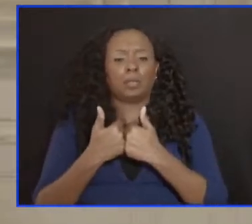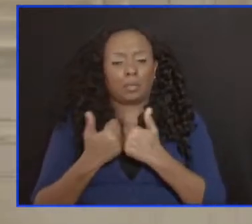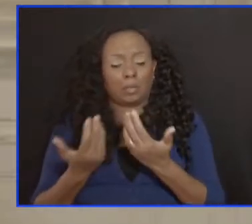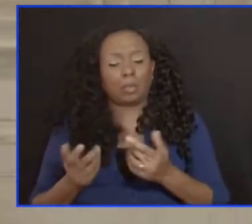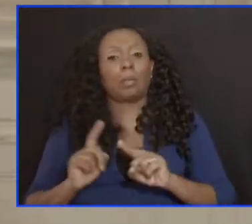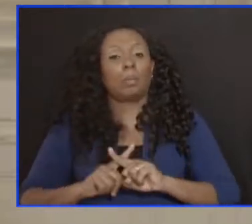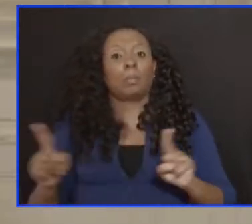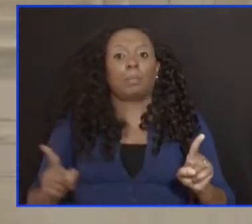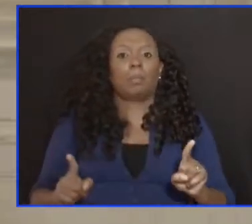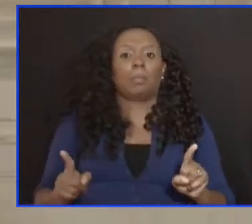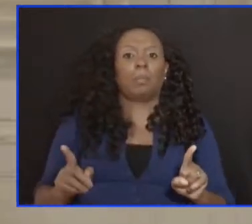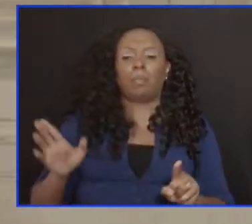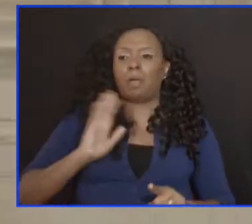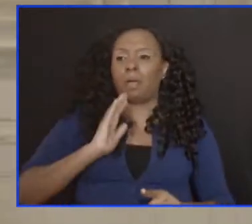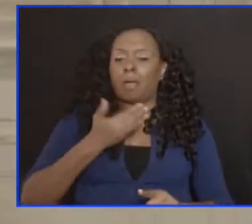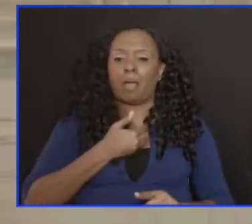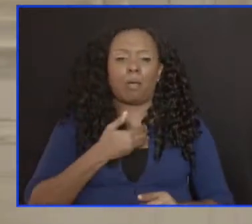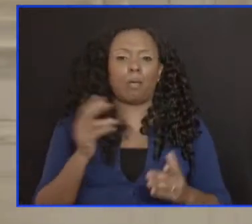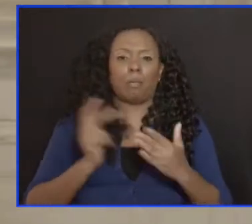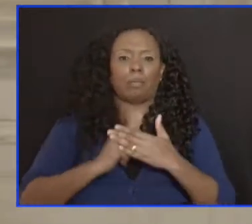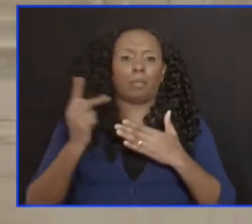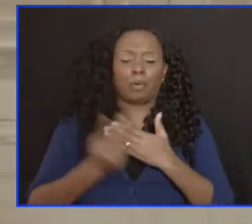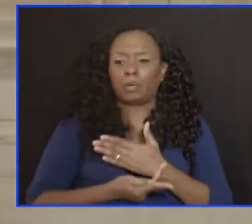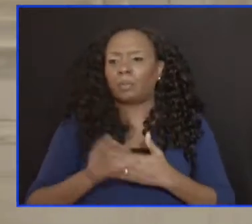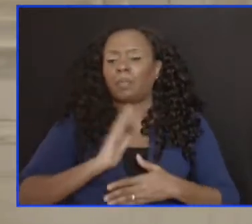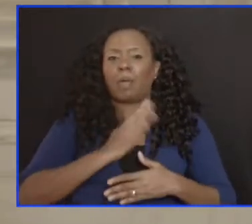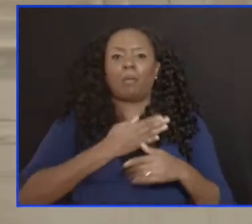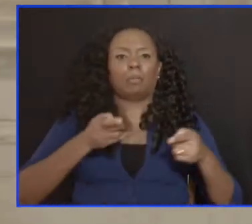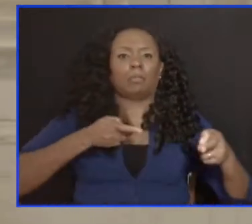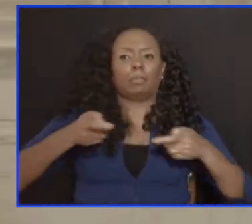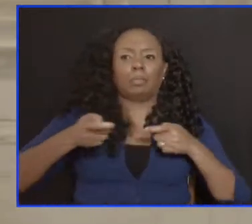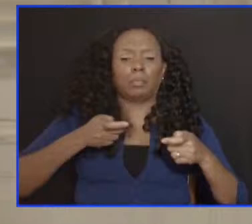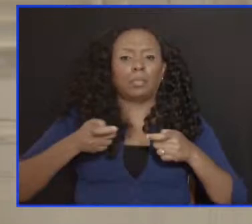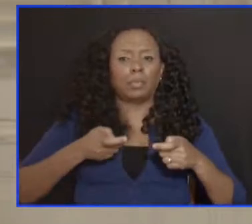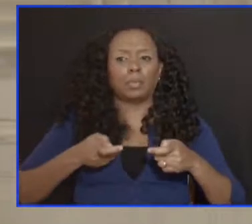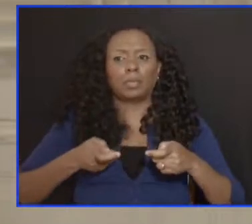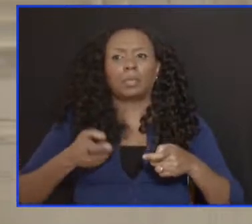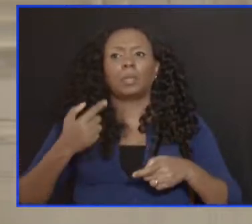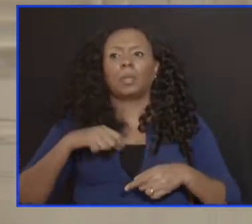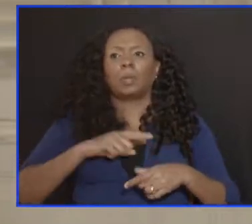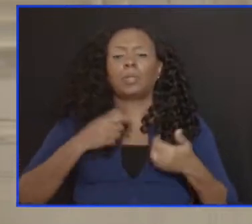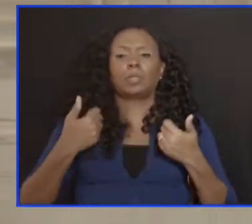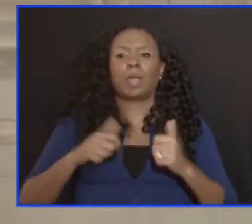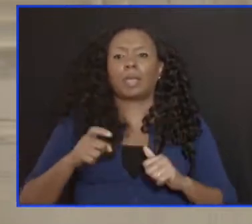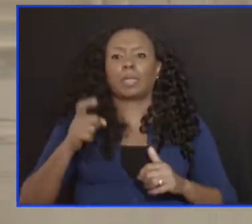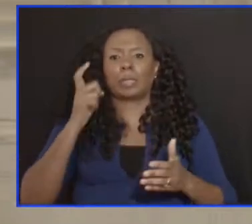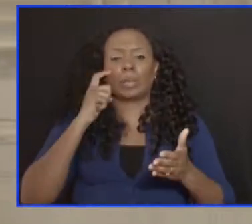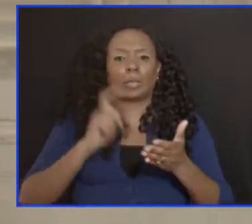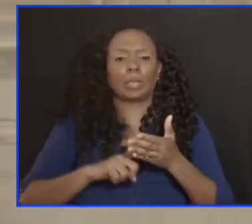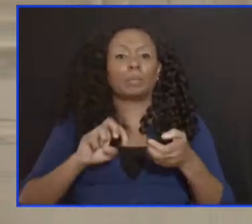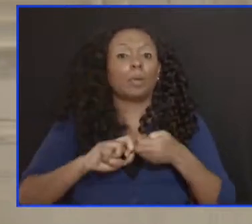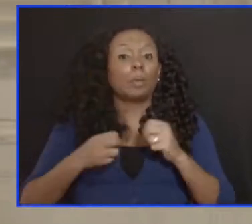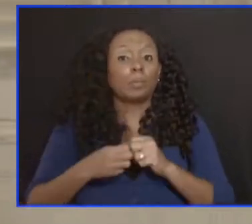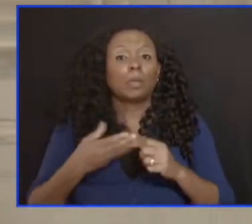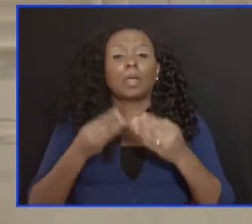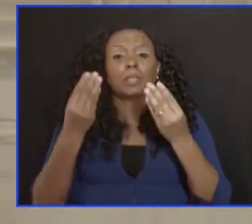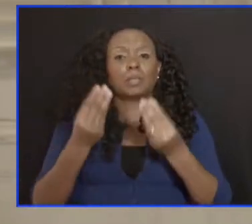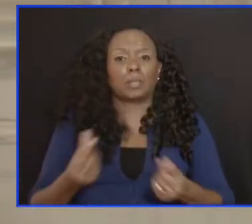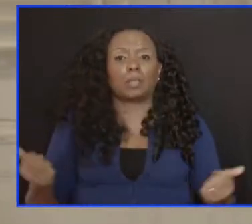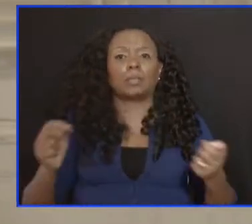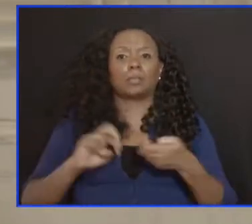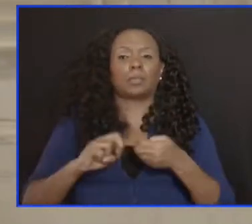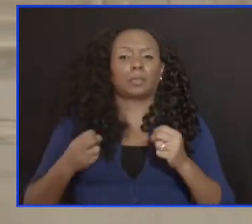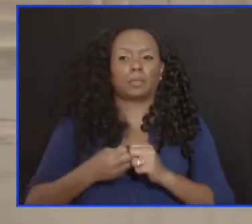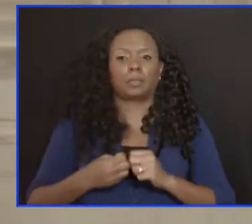the strength in a facility or the strength in management is identifying what those problems are, Marlon, and fixing them and